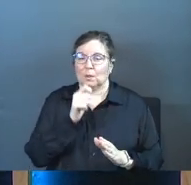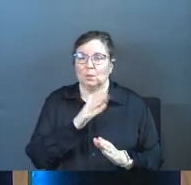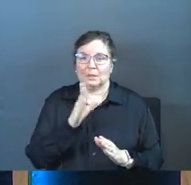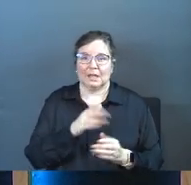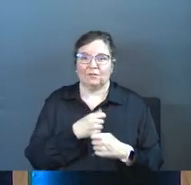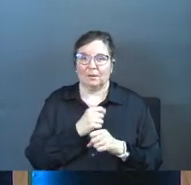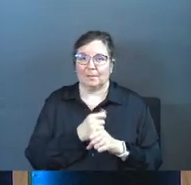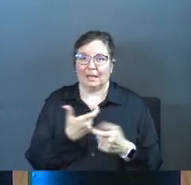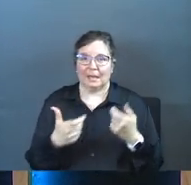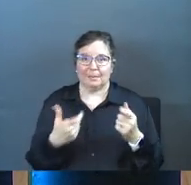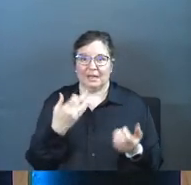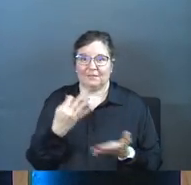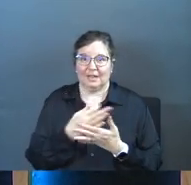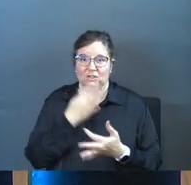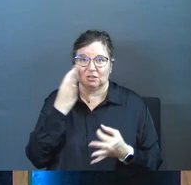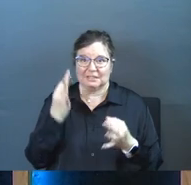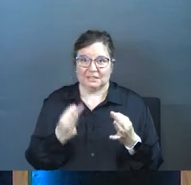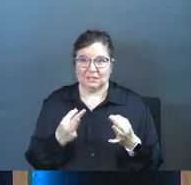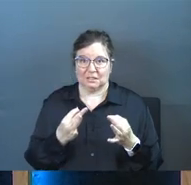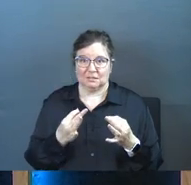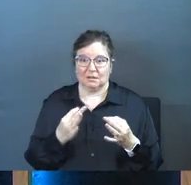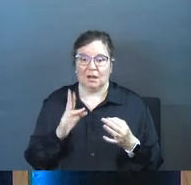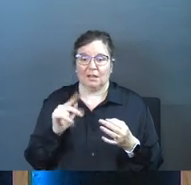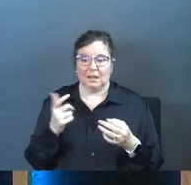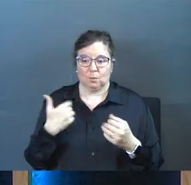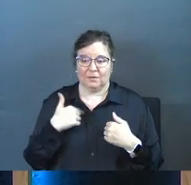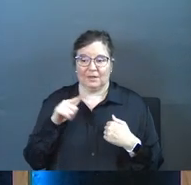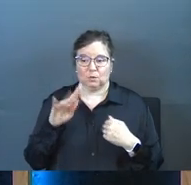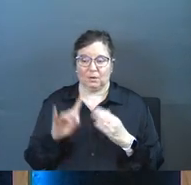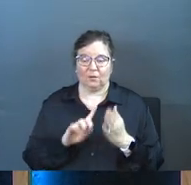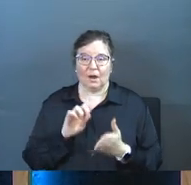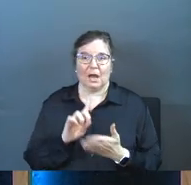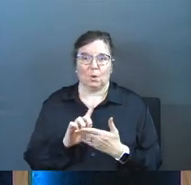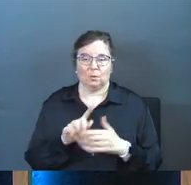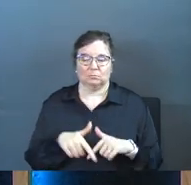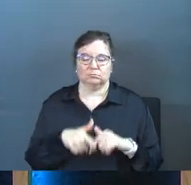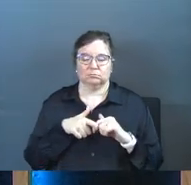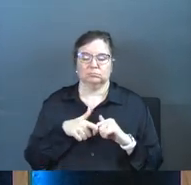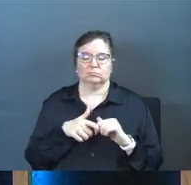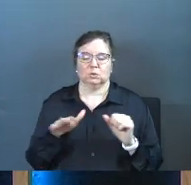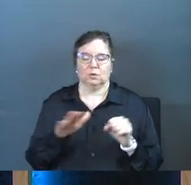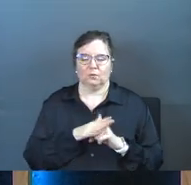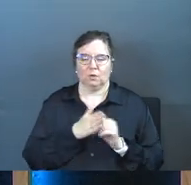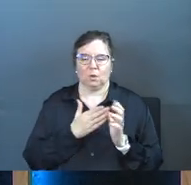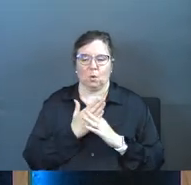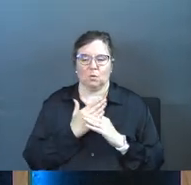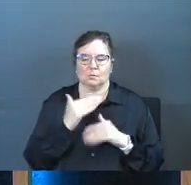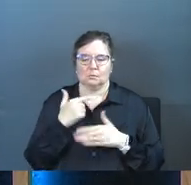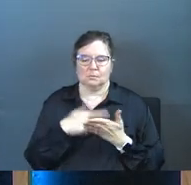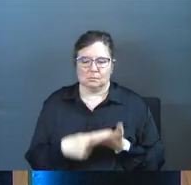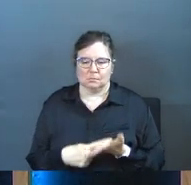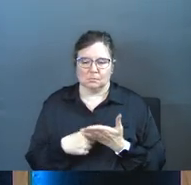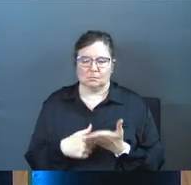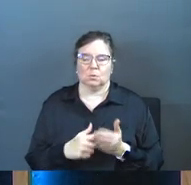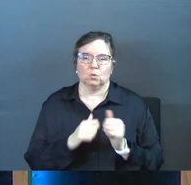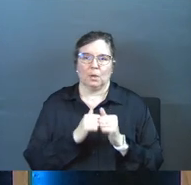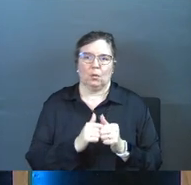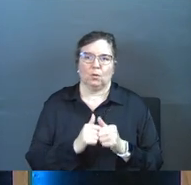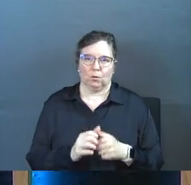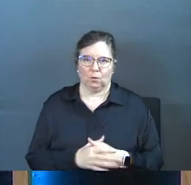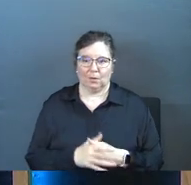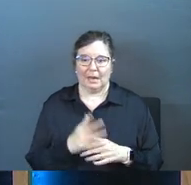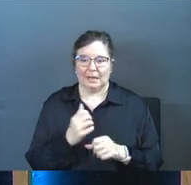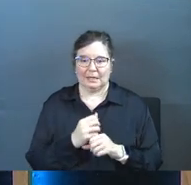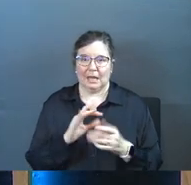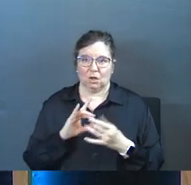will never make a big financial decision unless we've had 24 hours to fully go through it together